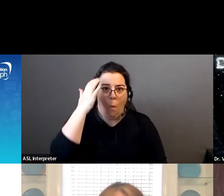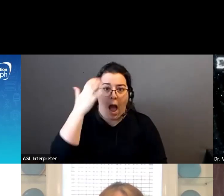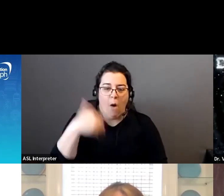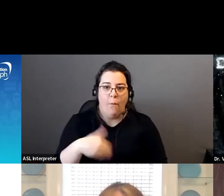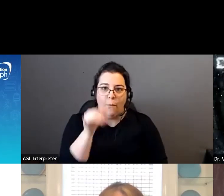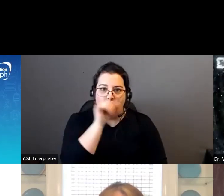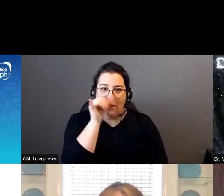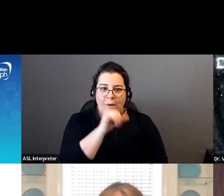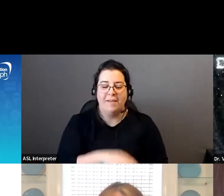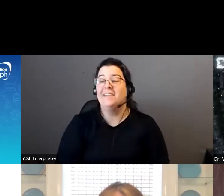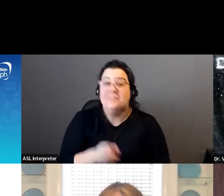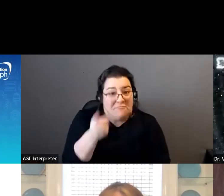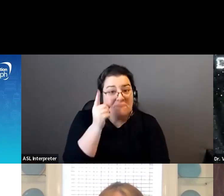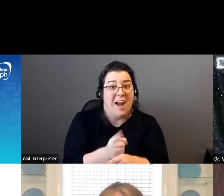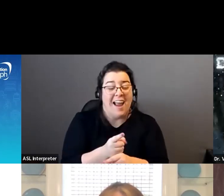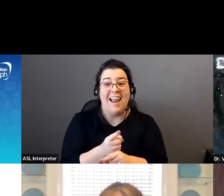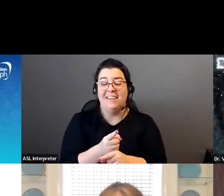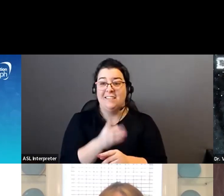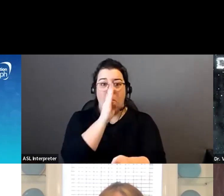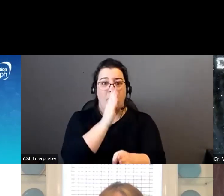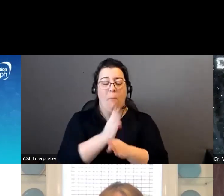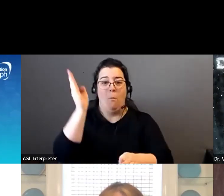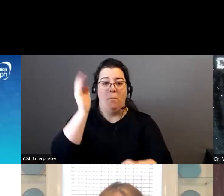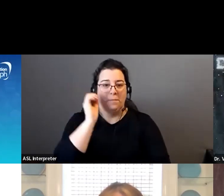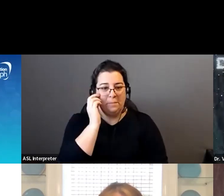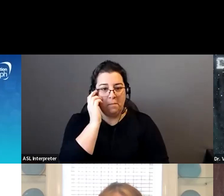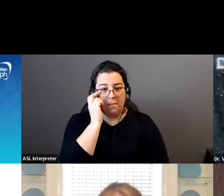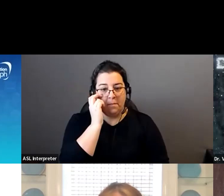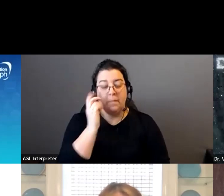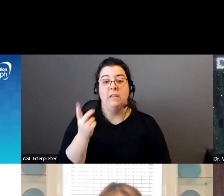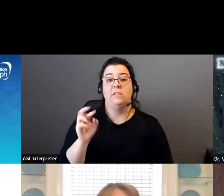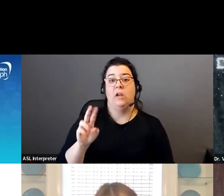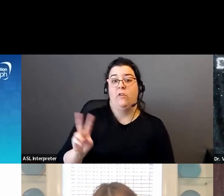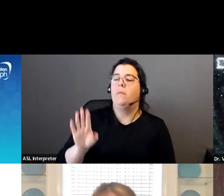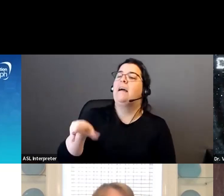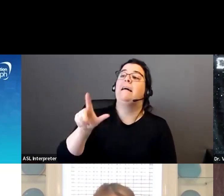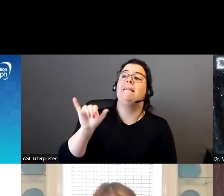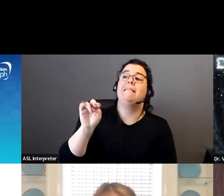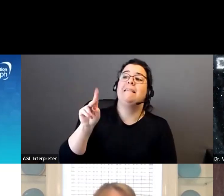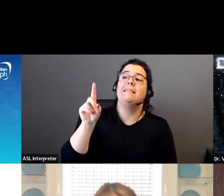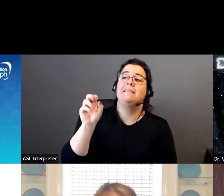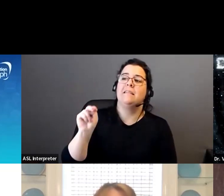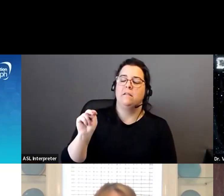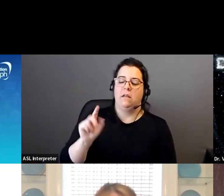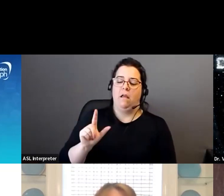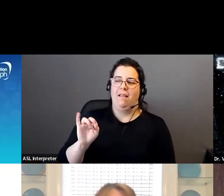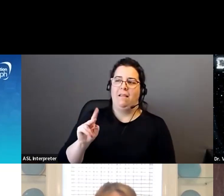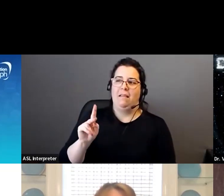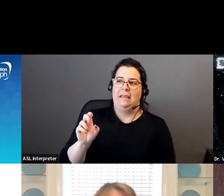were saying, it's flown by. Lyndon, find me on LinkedIn. Reach out to me via LinkedIn.